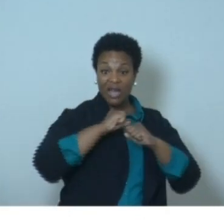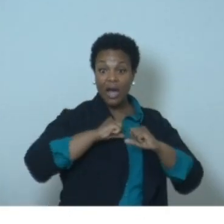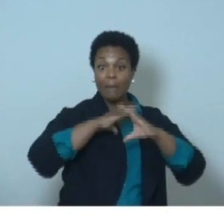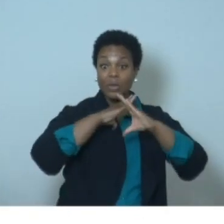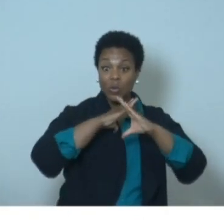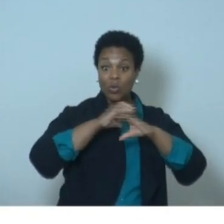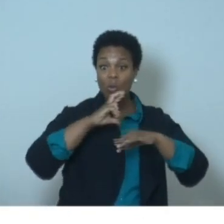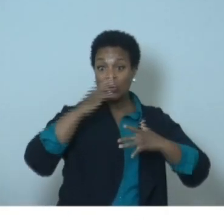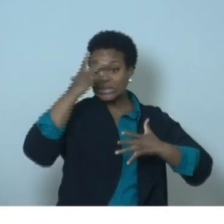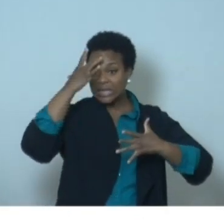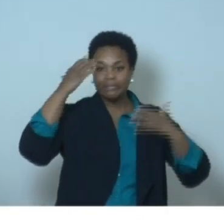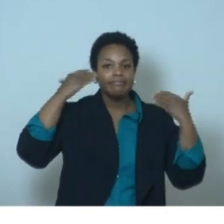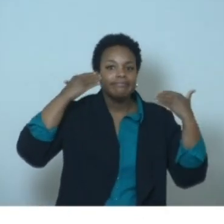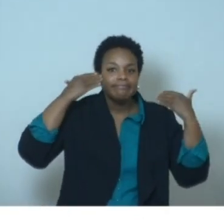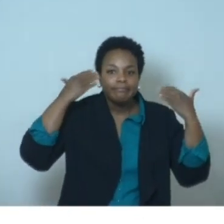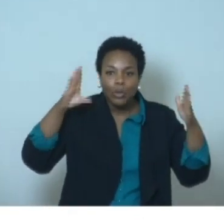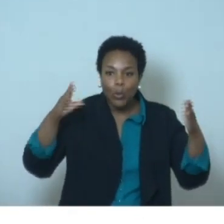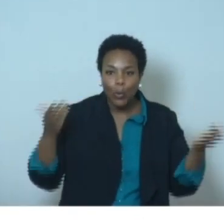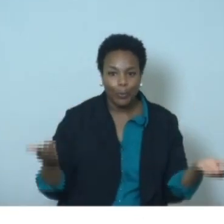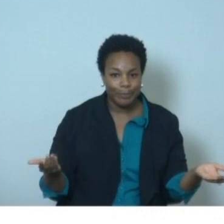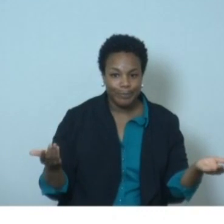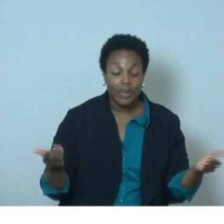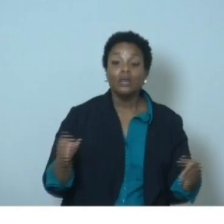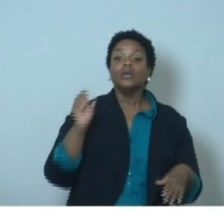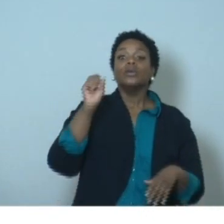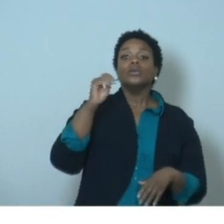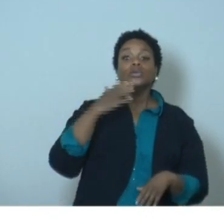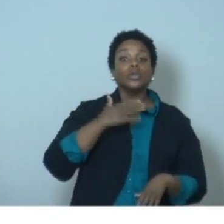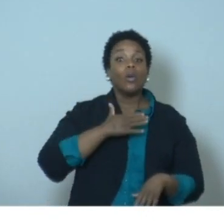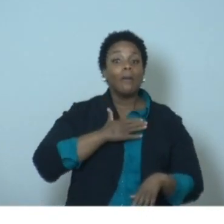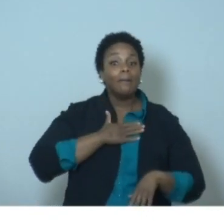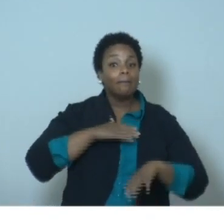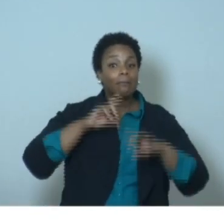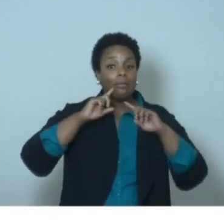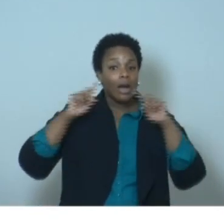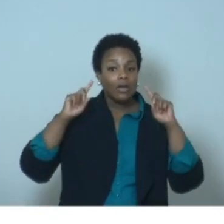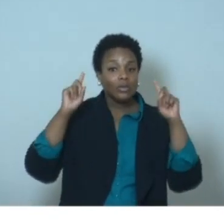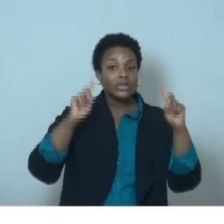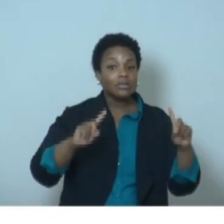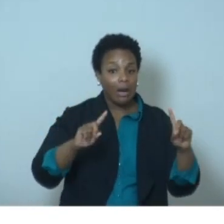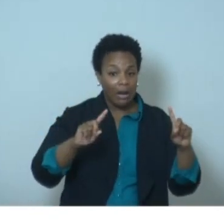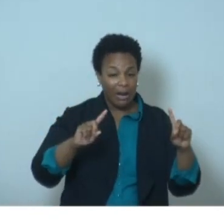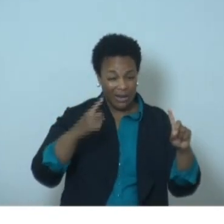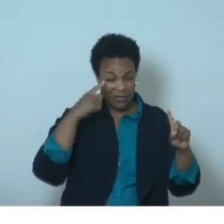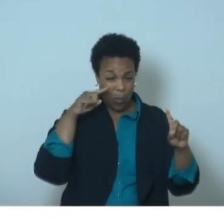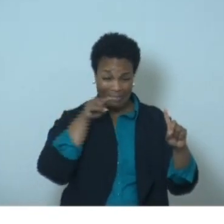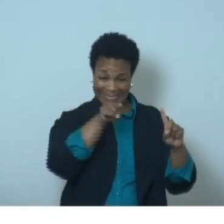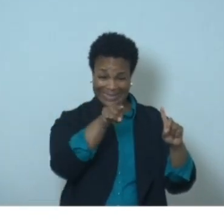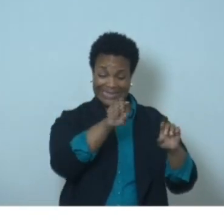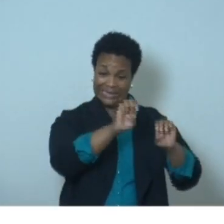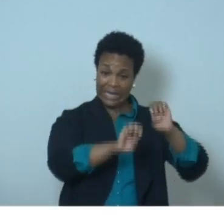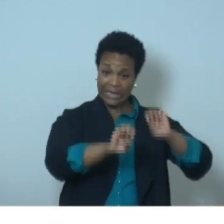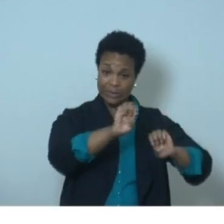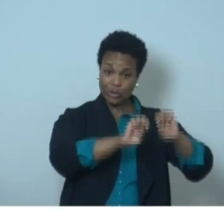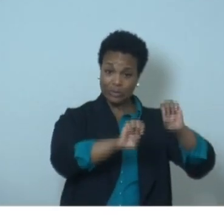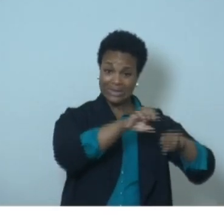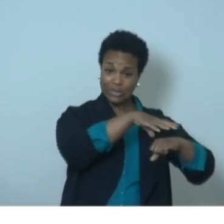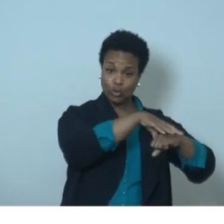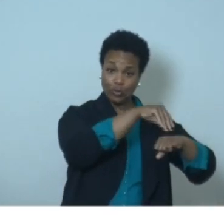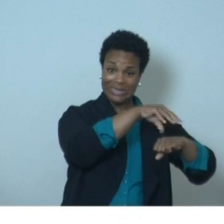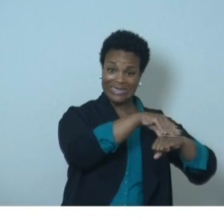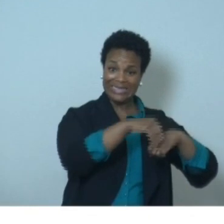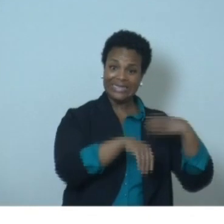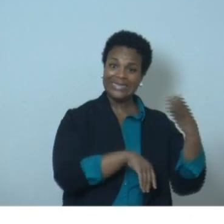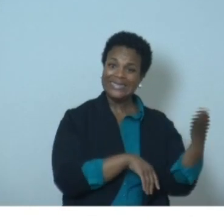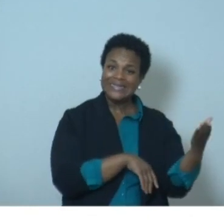answer to the question just about the whole herd immunity issue. Is the experiment in Sweden did not